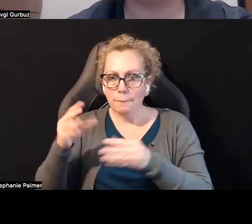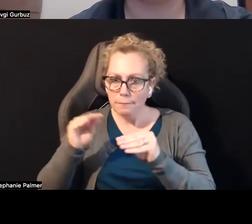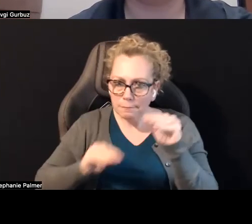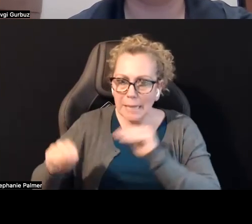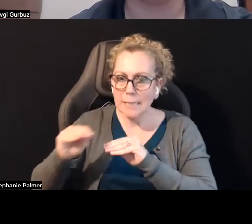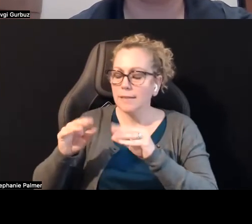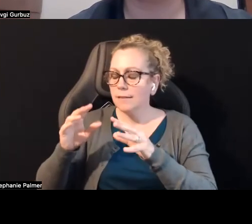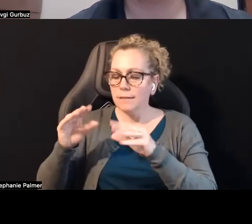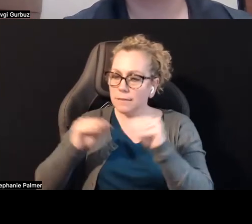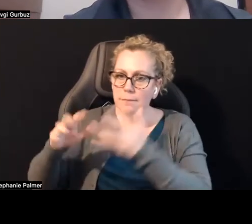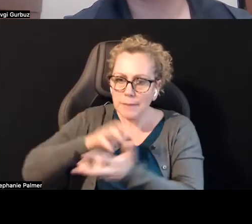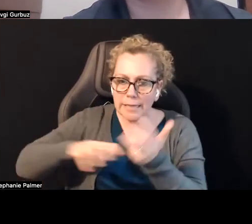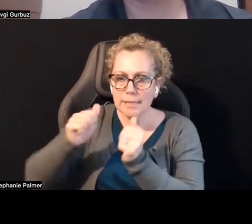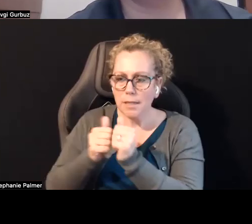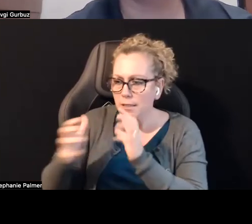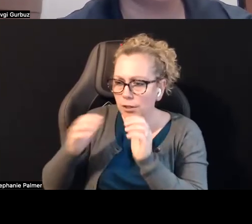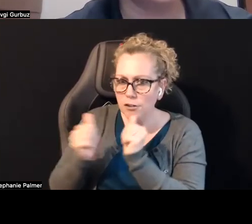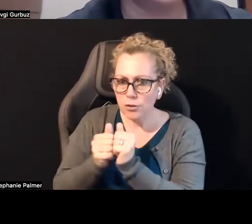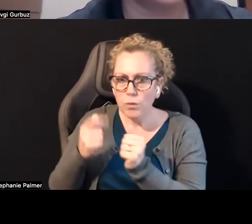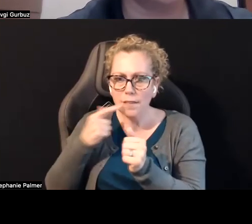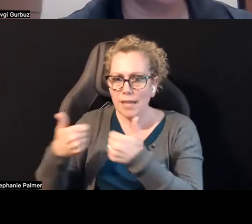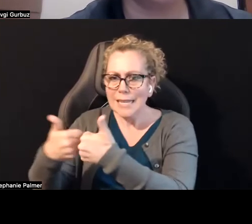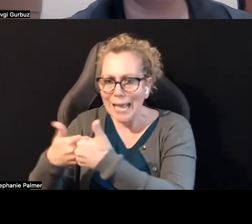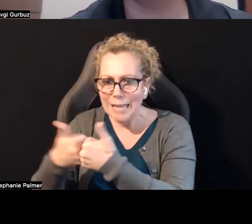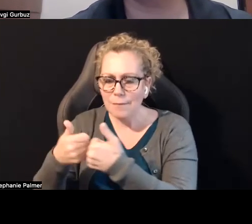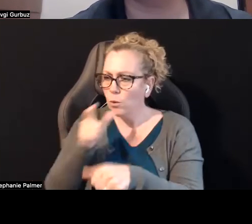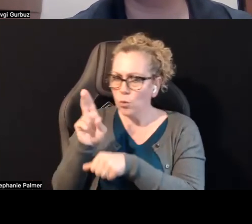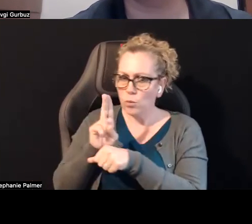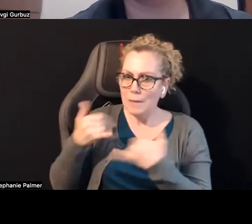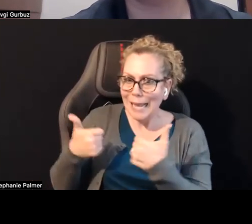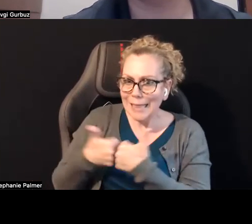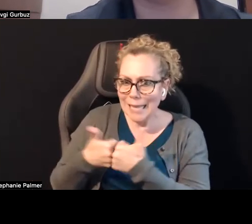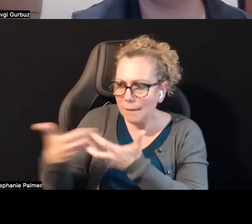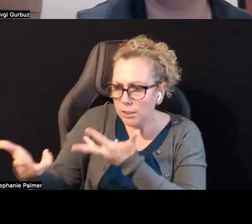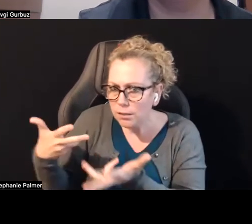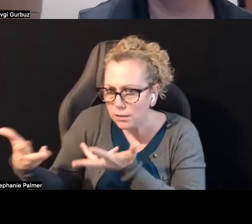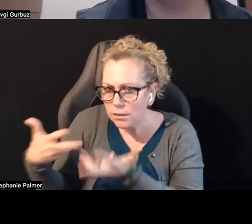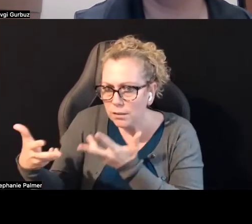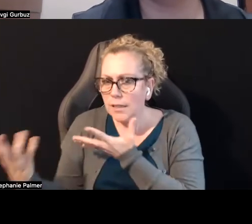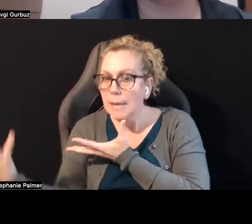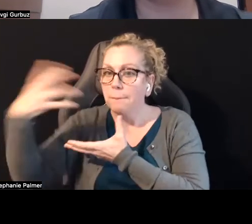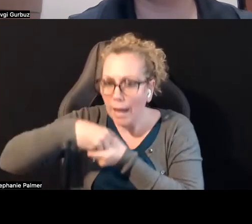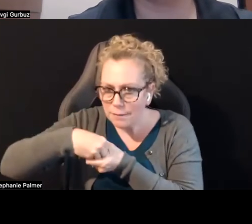video game and the user. Other ideas include doing something that's educational